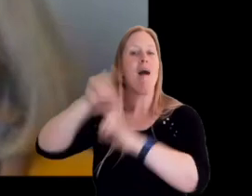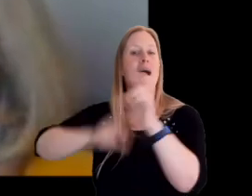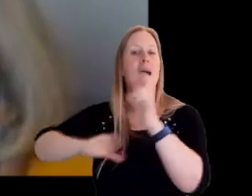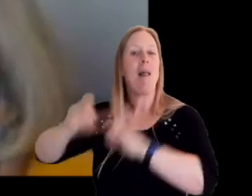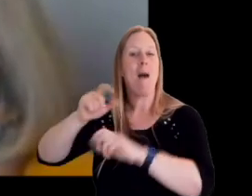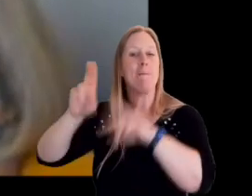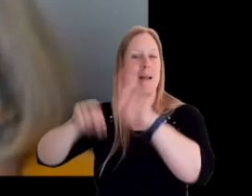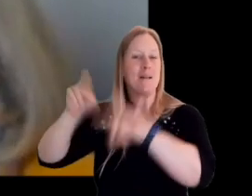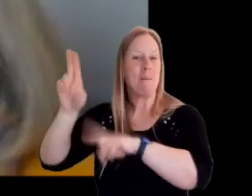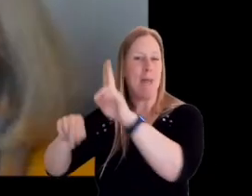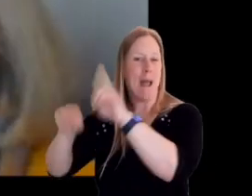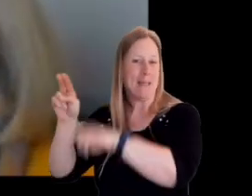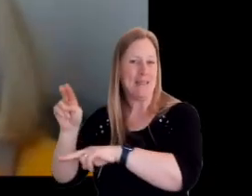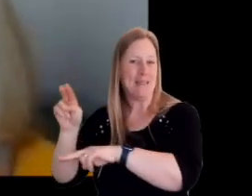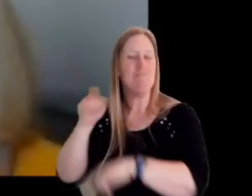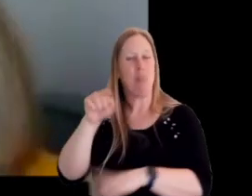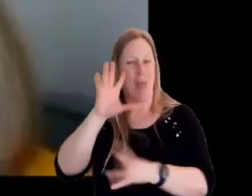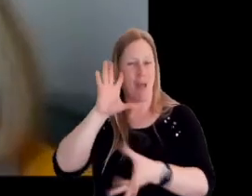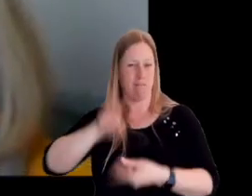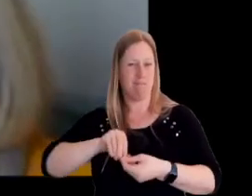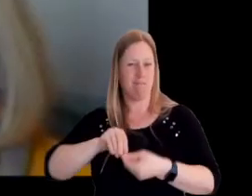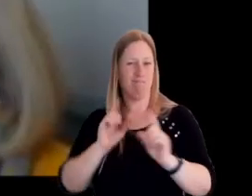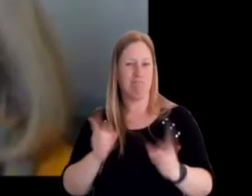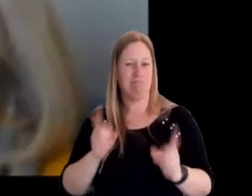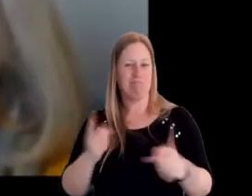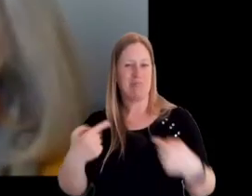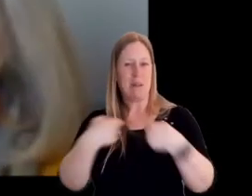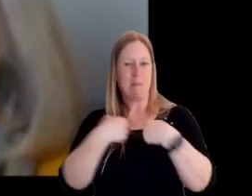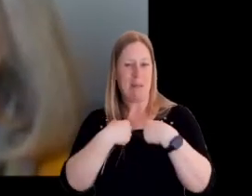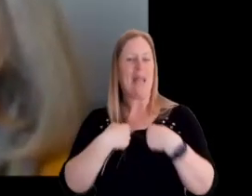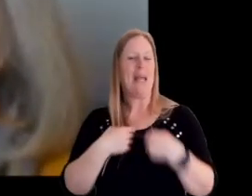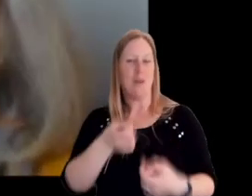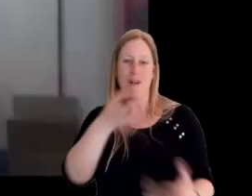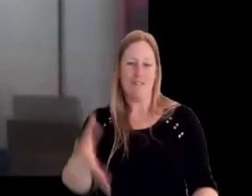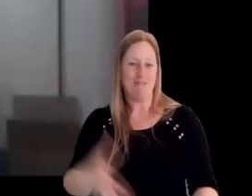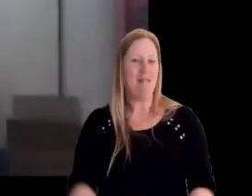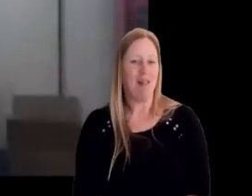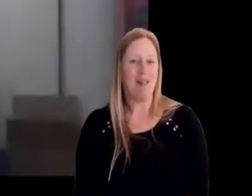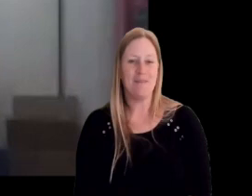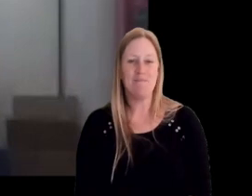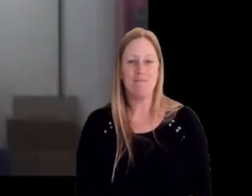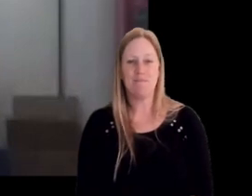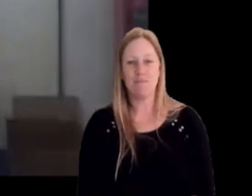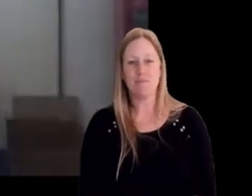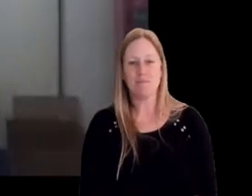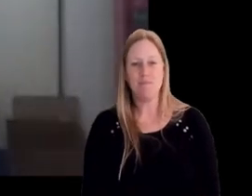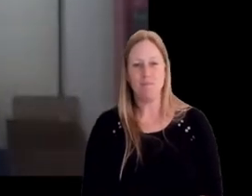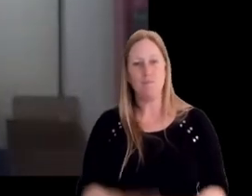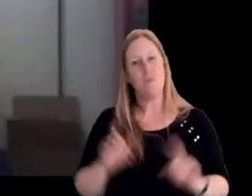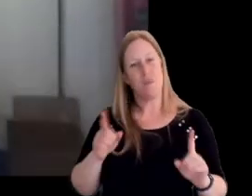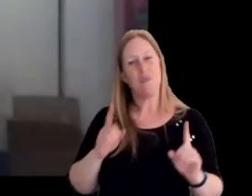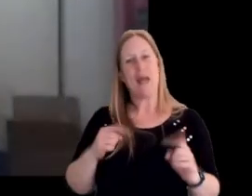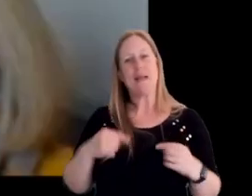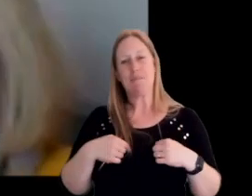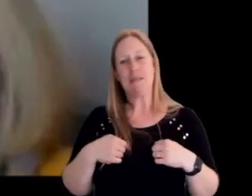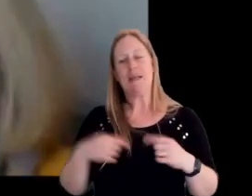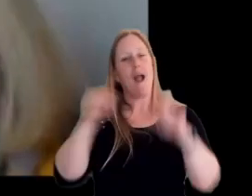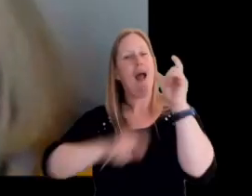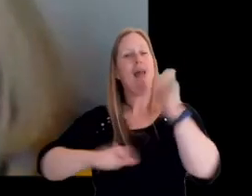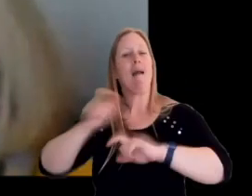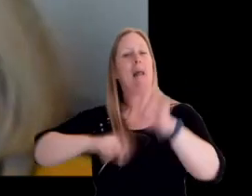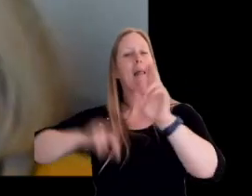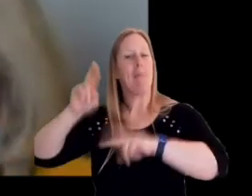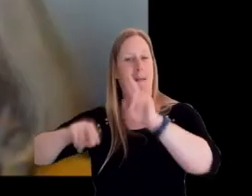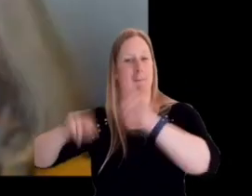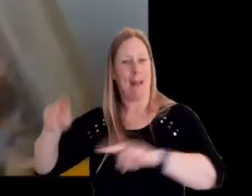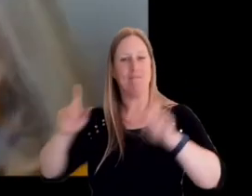"colour, colour, paint, paint," and that sums me up. It's absolutely wonderful. So yeah, that will be me. It'll